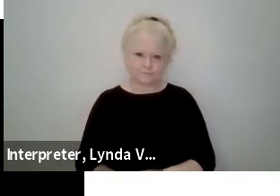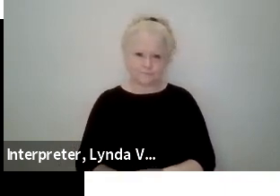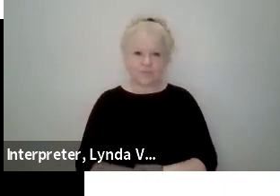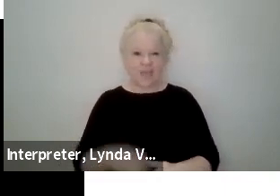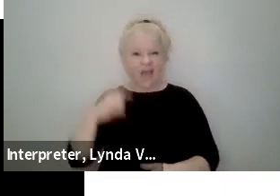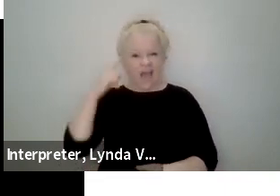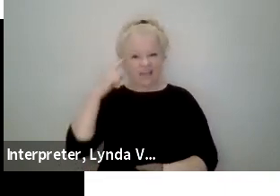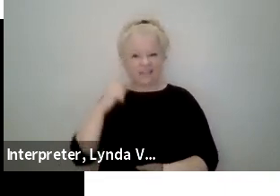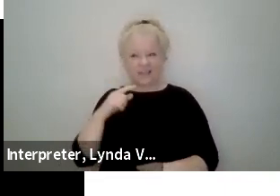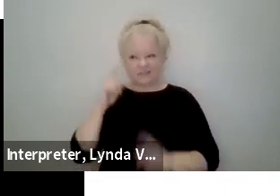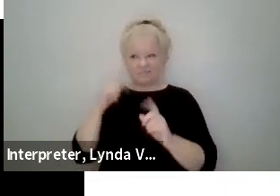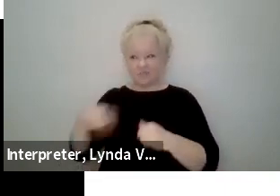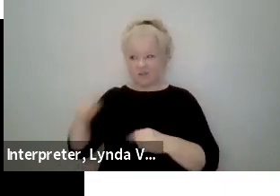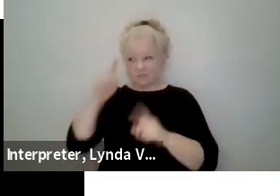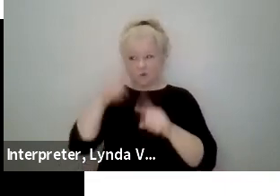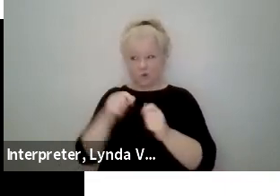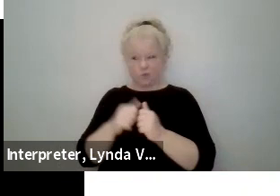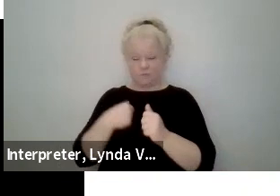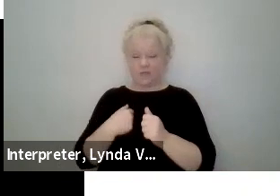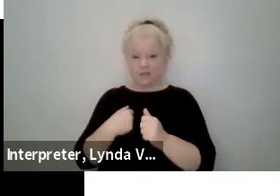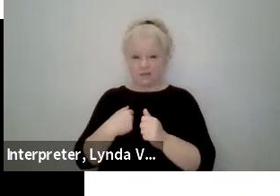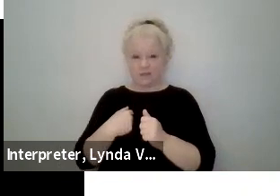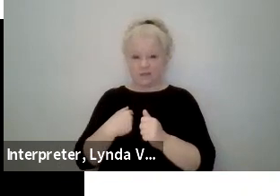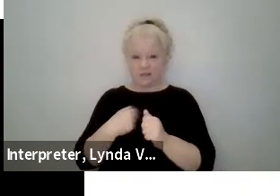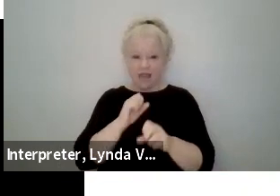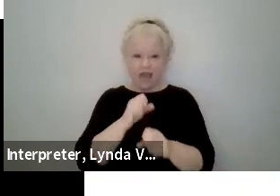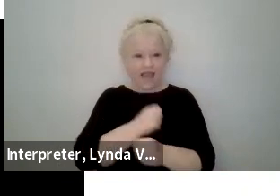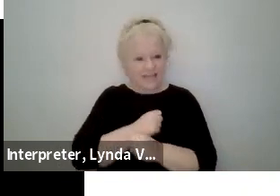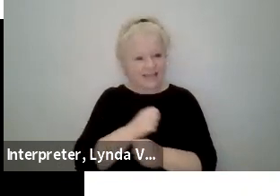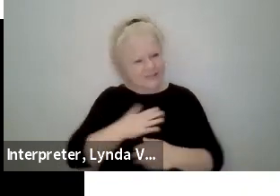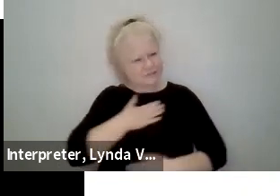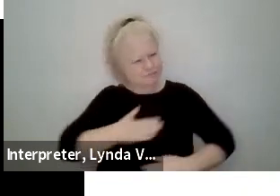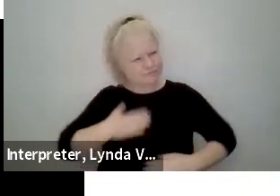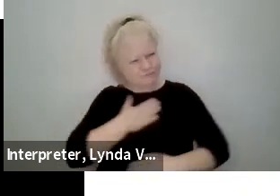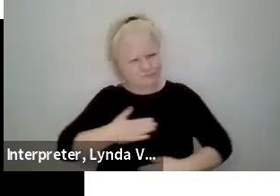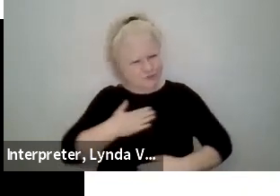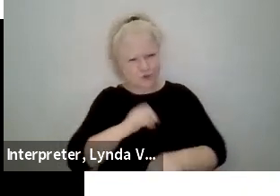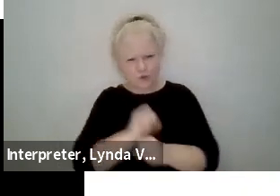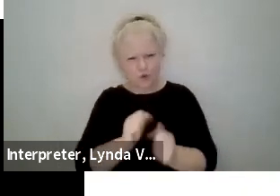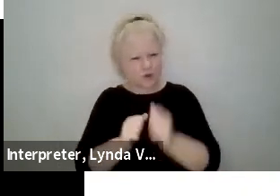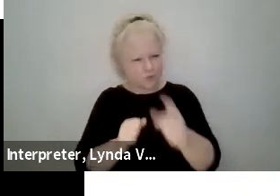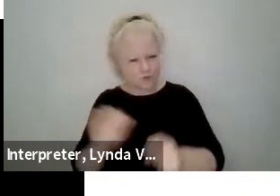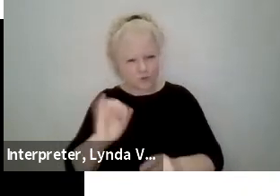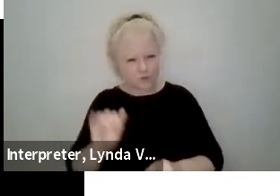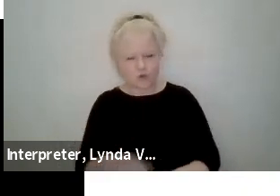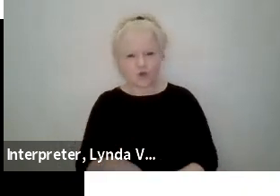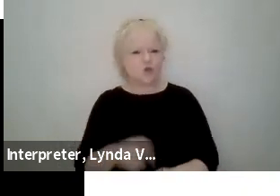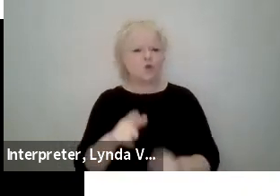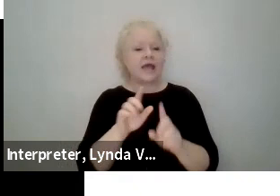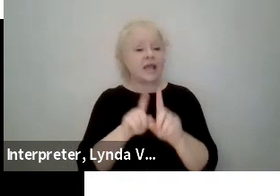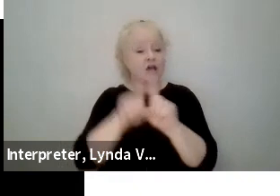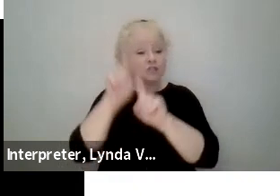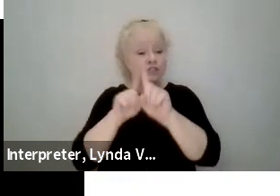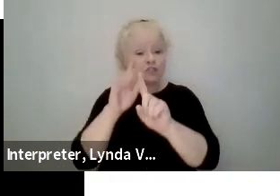everybody when I say this. I love working with you too. You're a shining star. You came in, you were very,